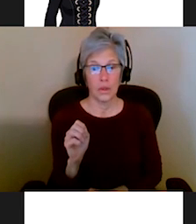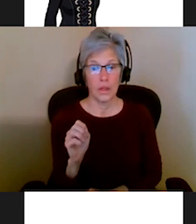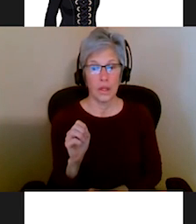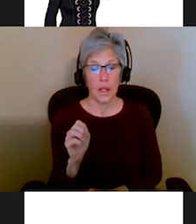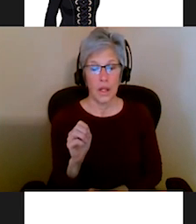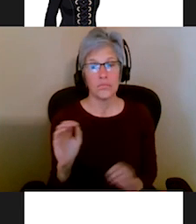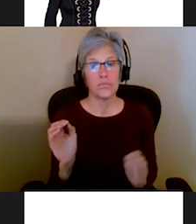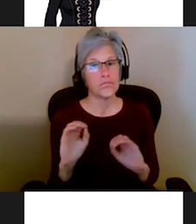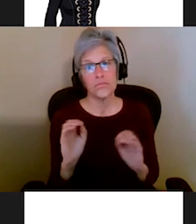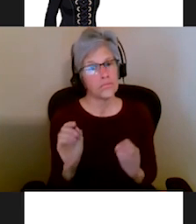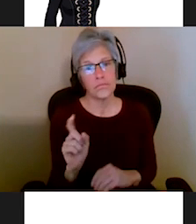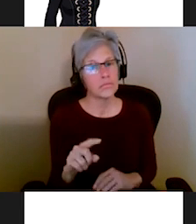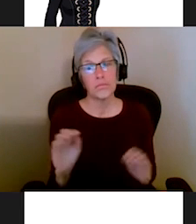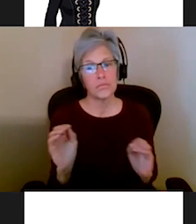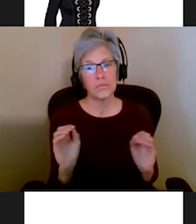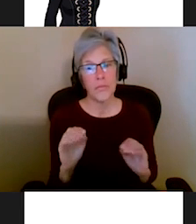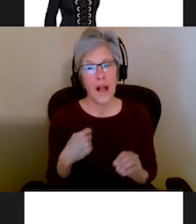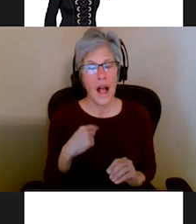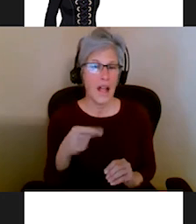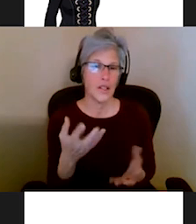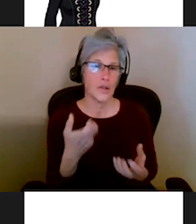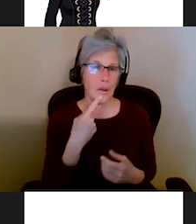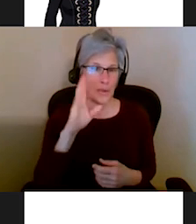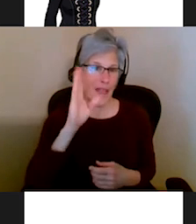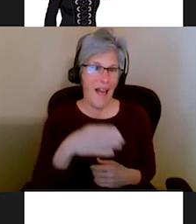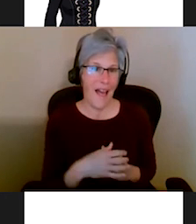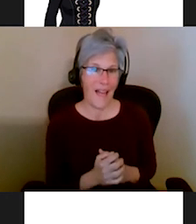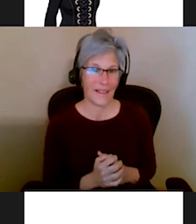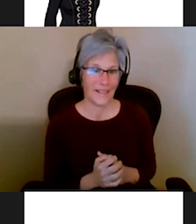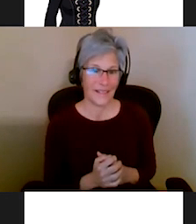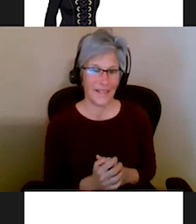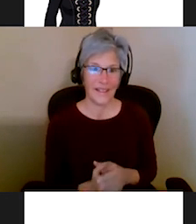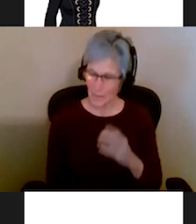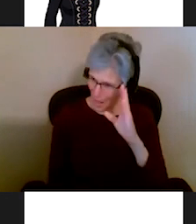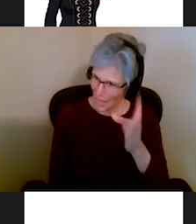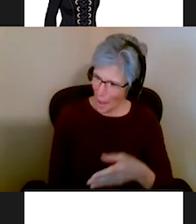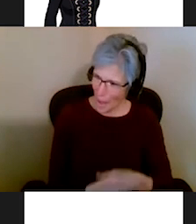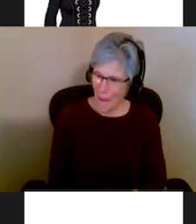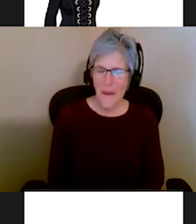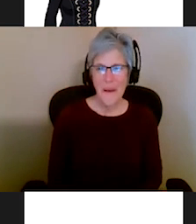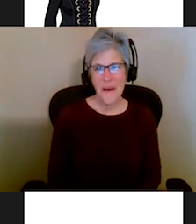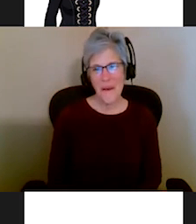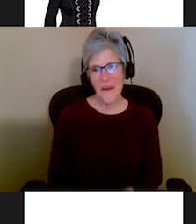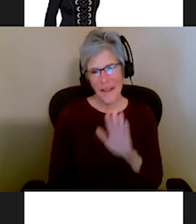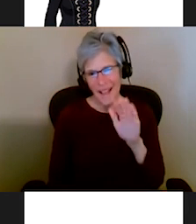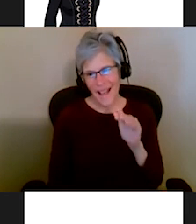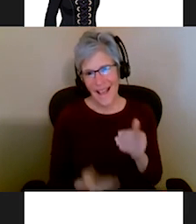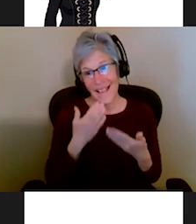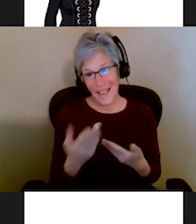No, I don't have a question. I just wanted to say hi. Oh. Well, hello. Hi, thank sweetie. Thank you for joining us.